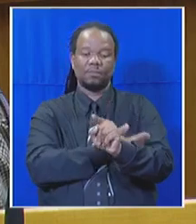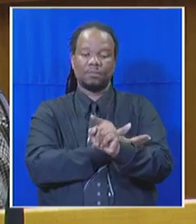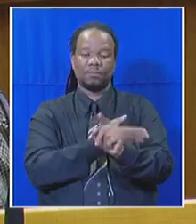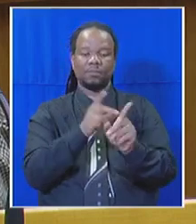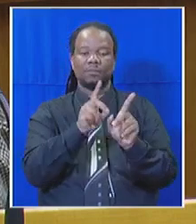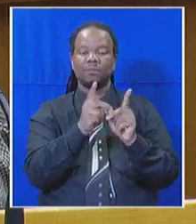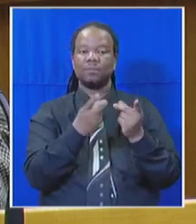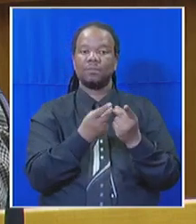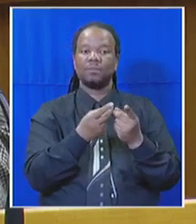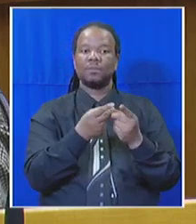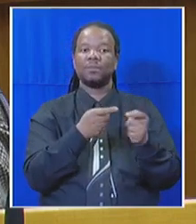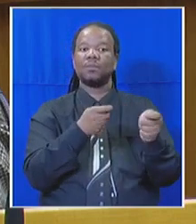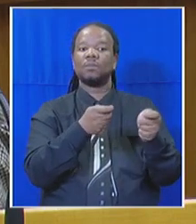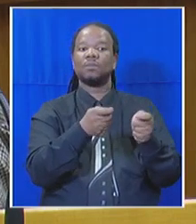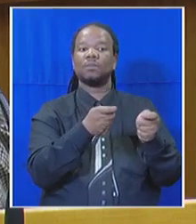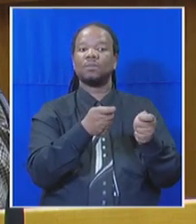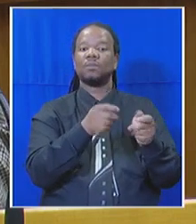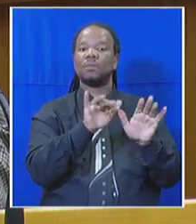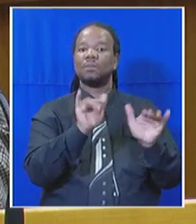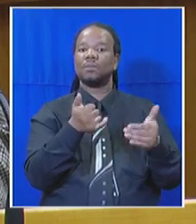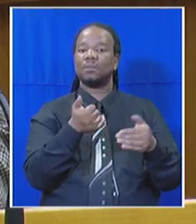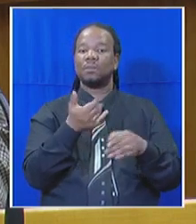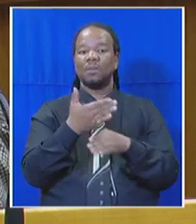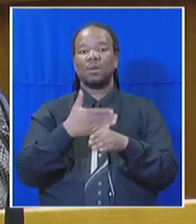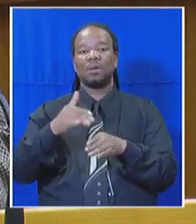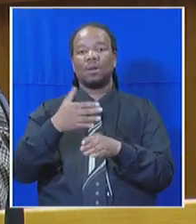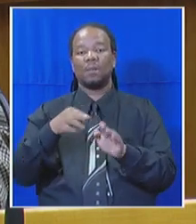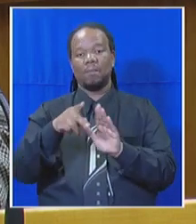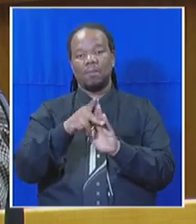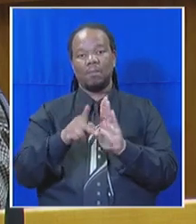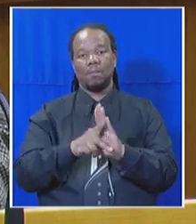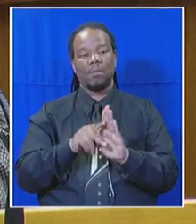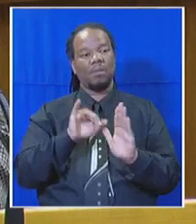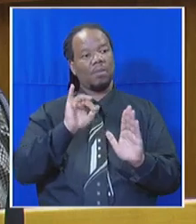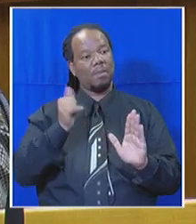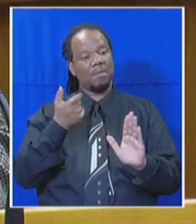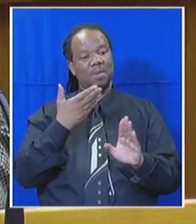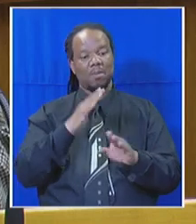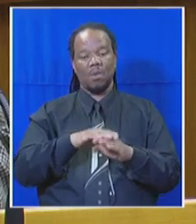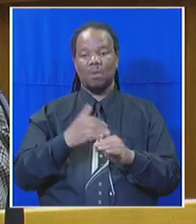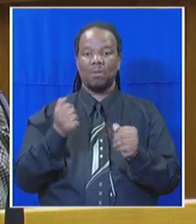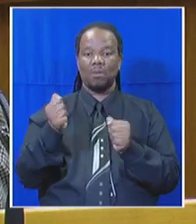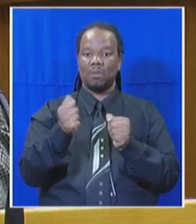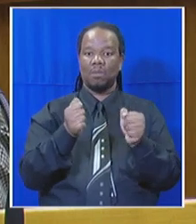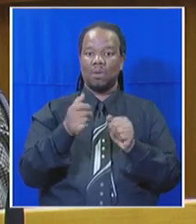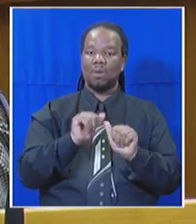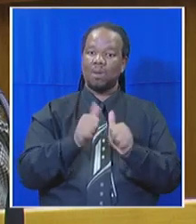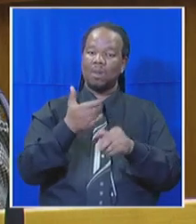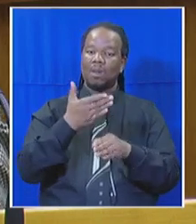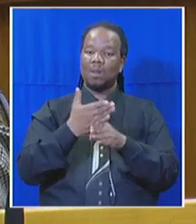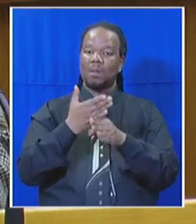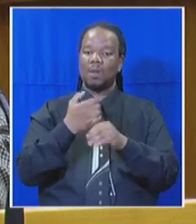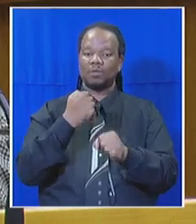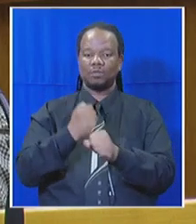and programs, the Department of Labor aims to create decent employment, the promotion of labor standards and fundamental